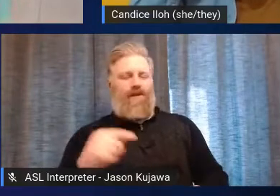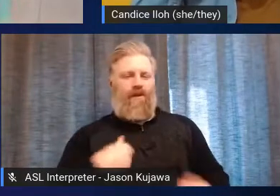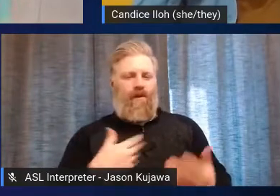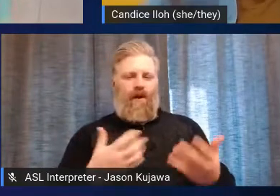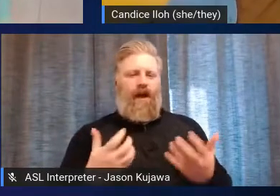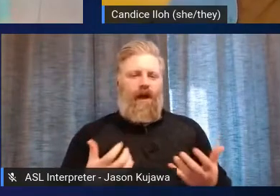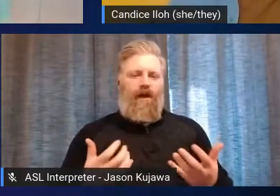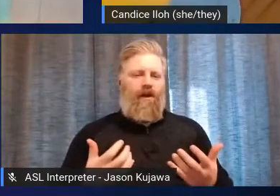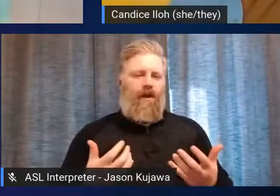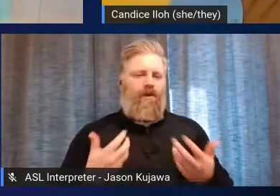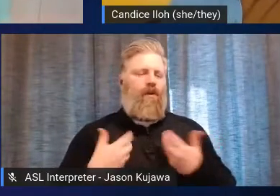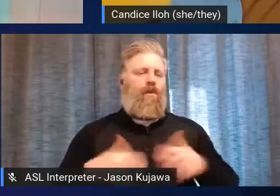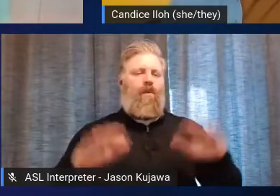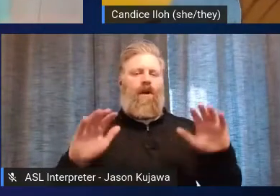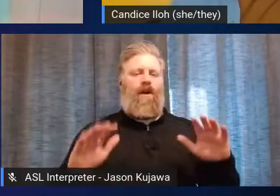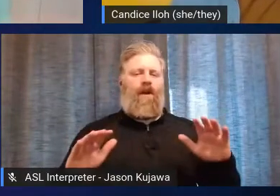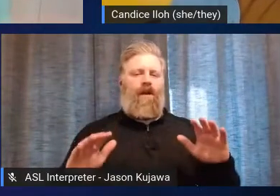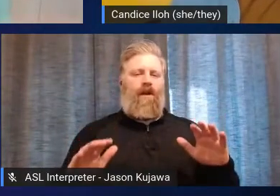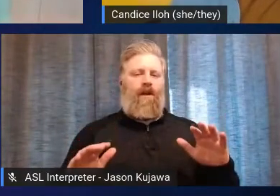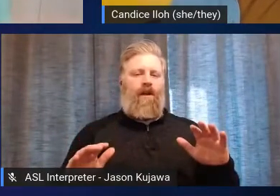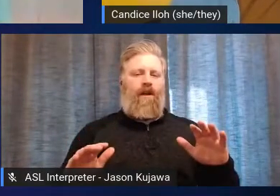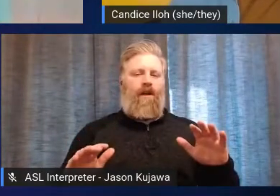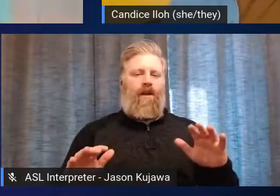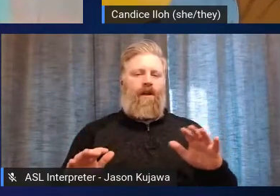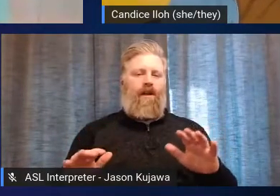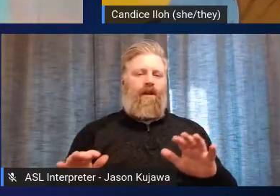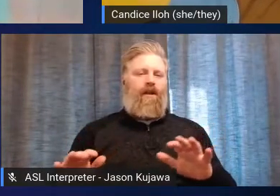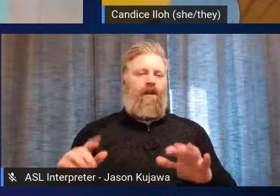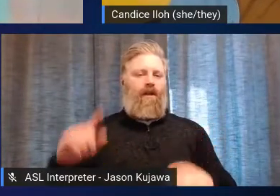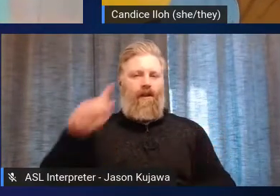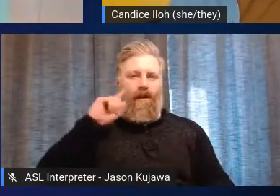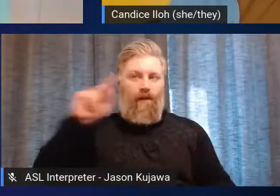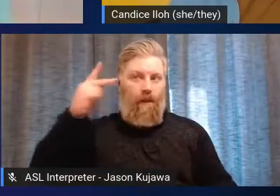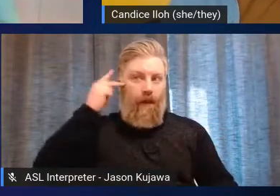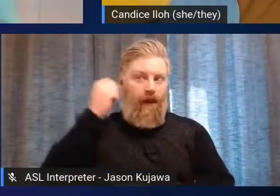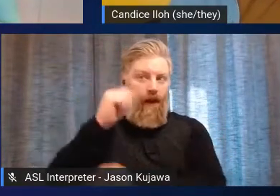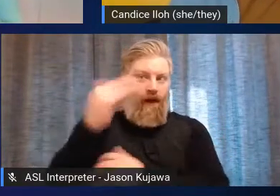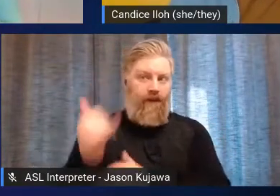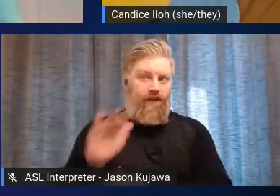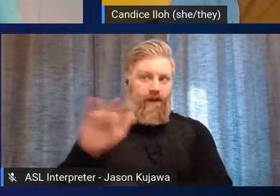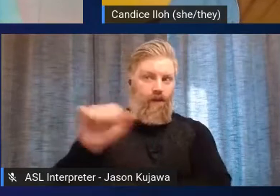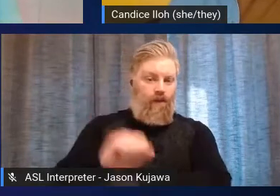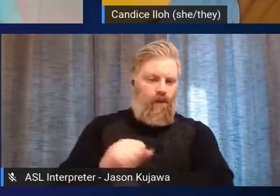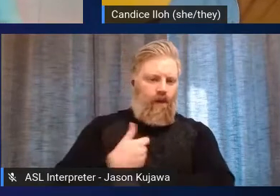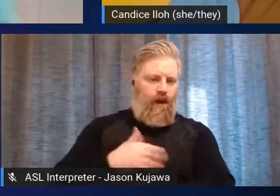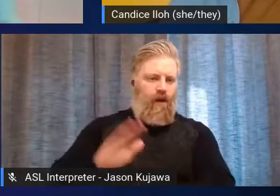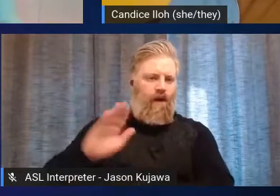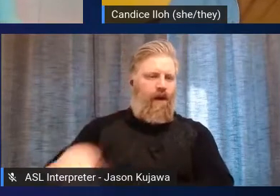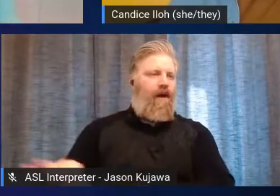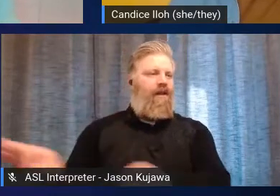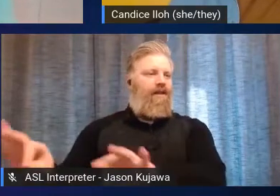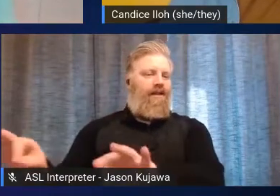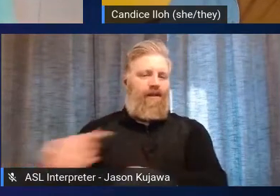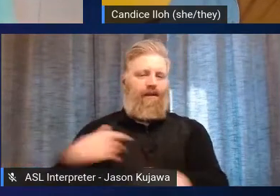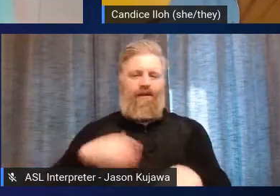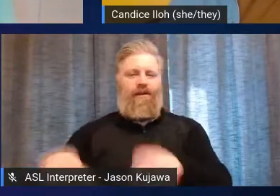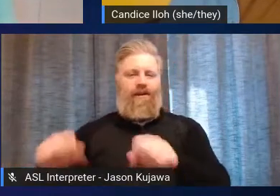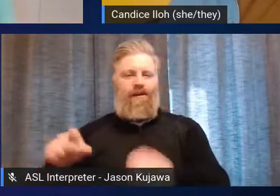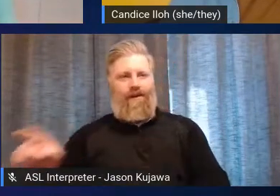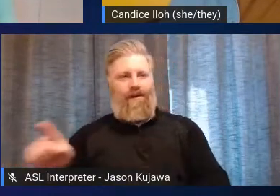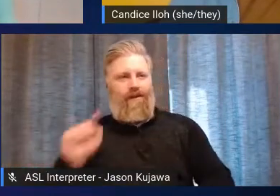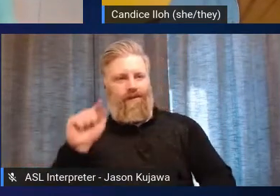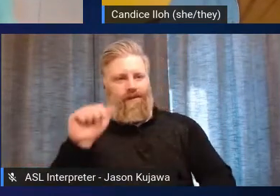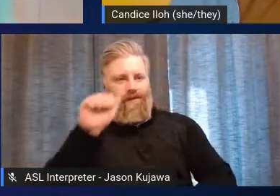undersell the work that political activists are doing out there you know, on the phones, knocking door to